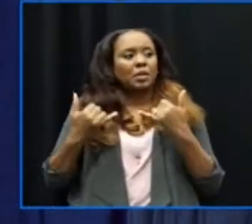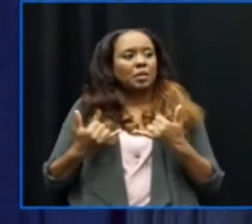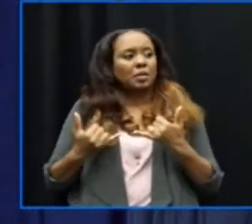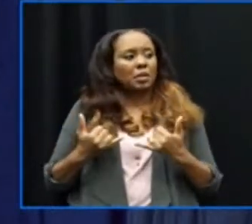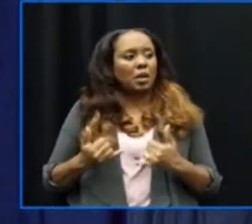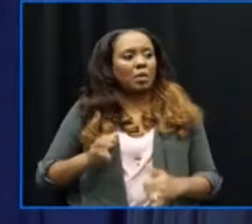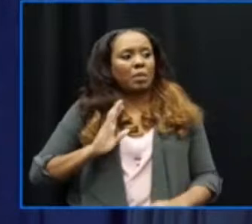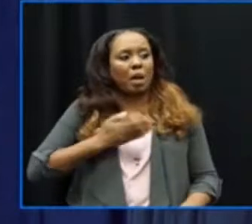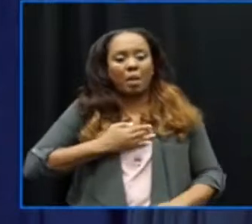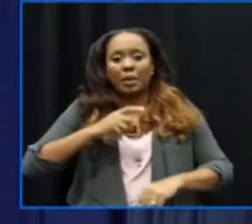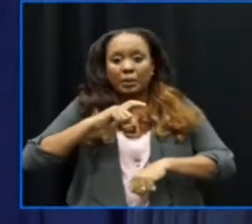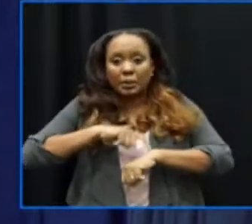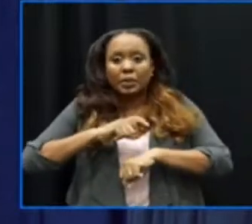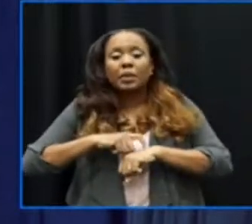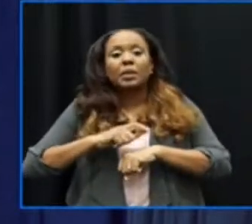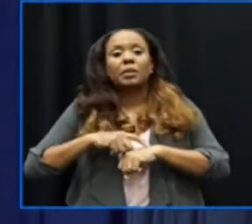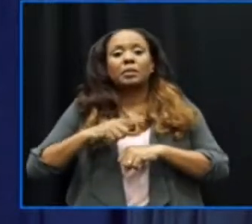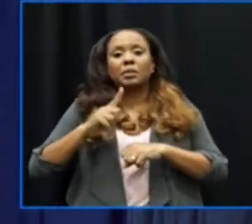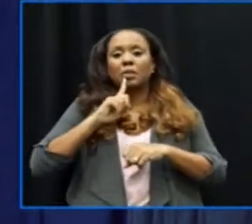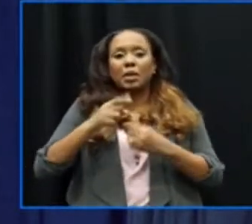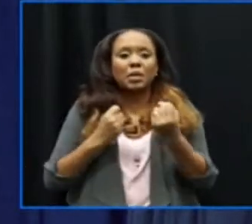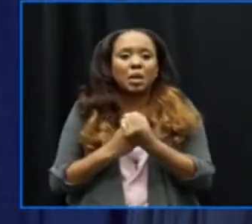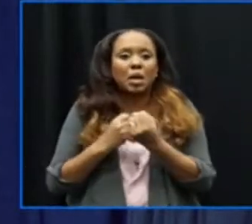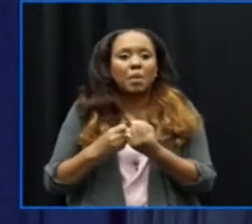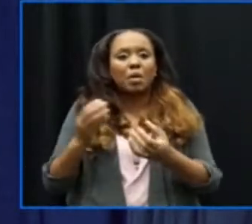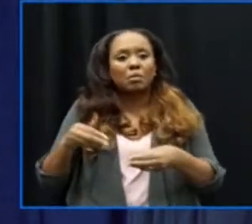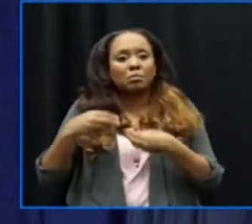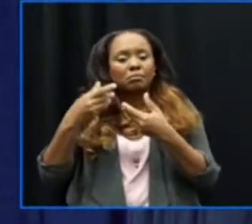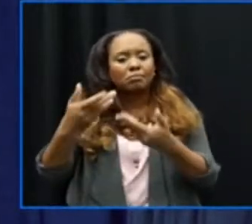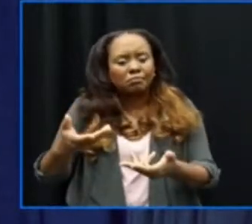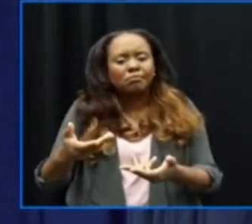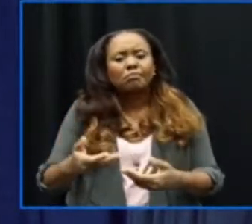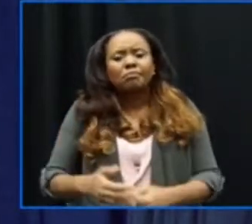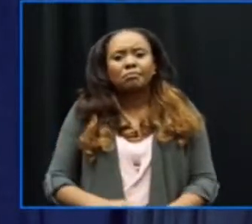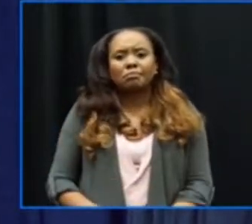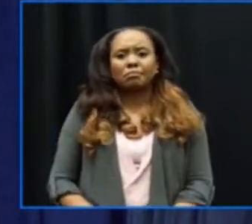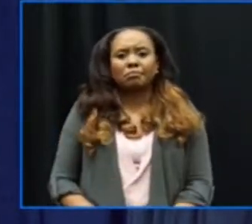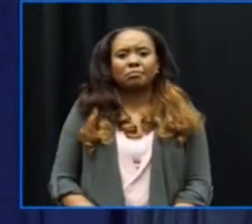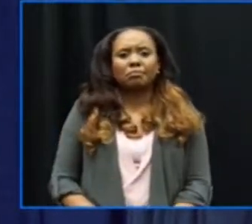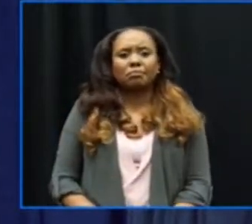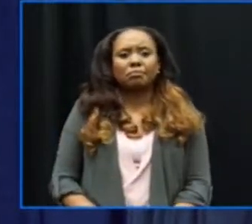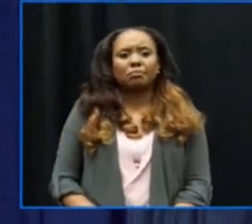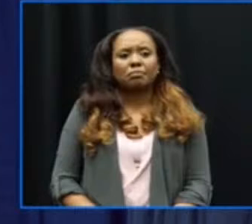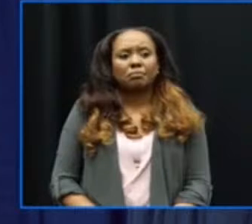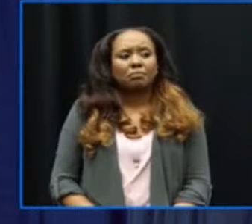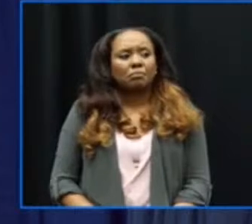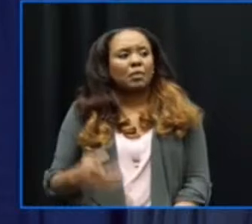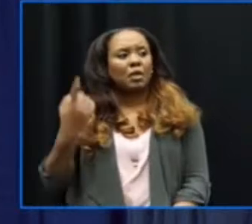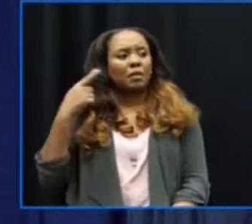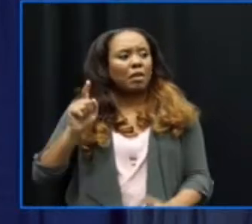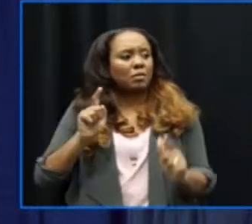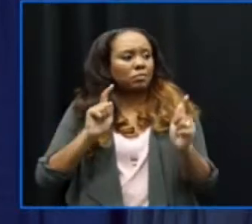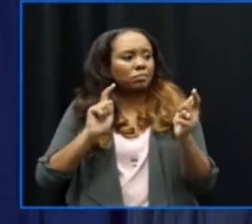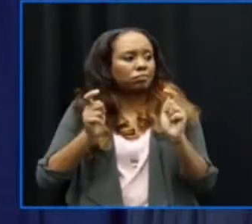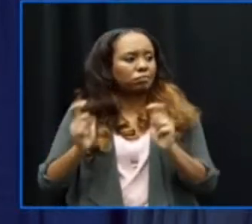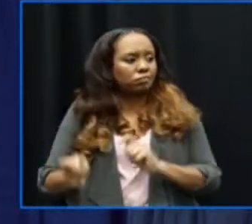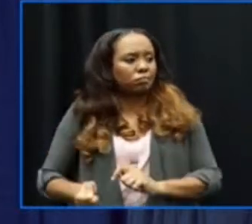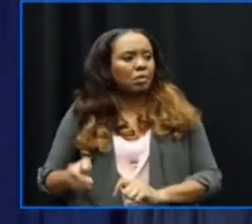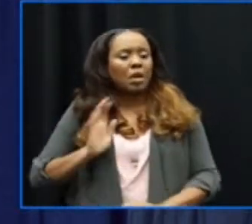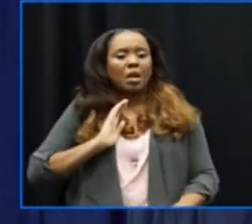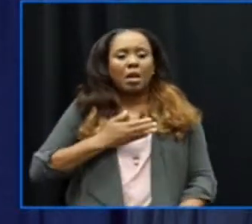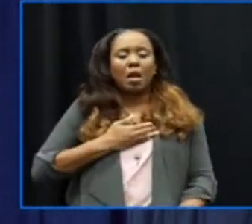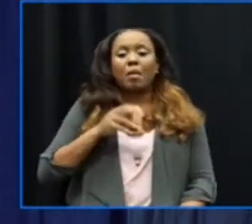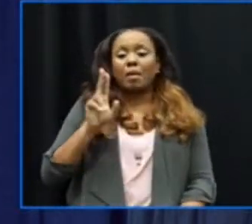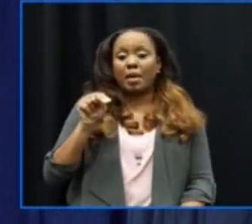to also make that contribution to the revitalization of our